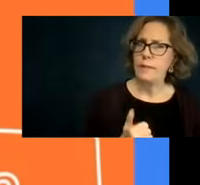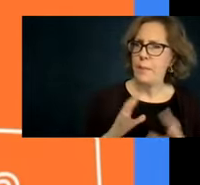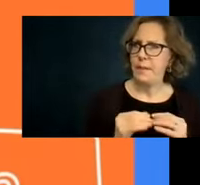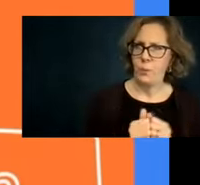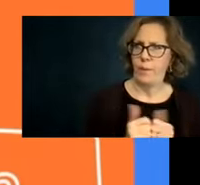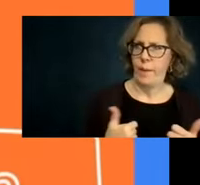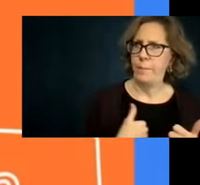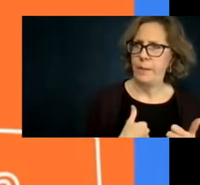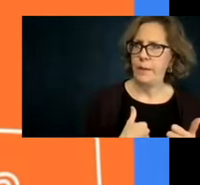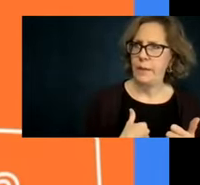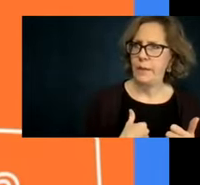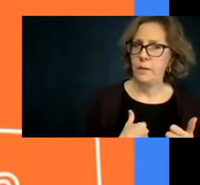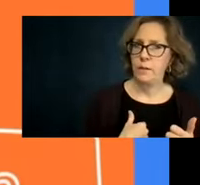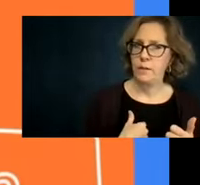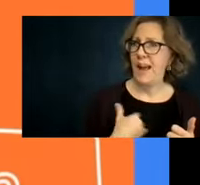me, and I'm not going.